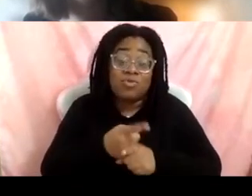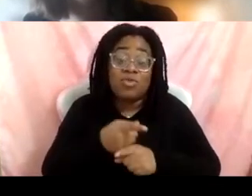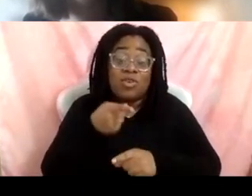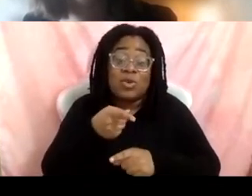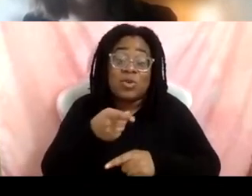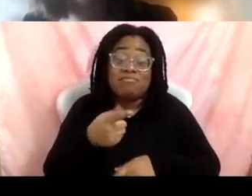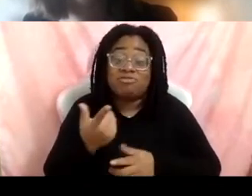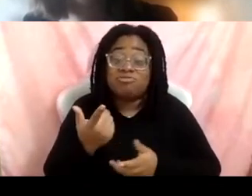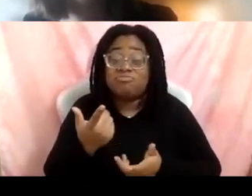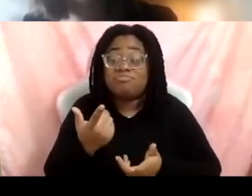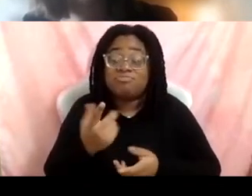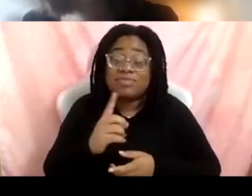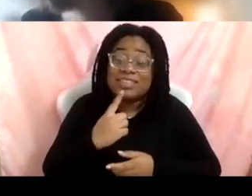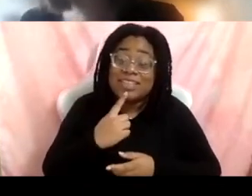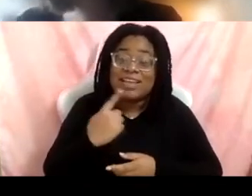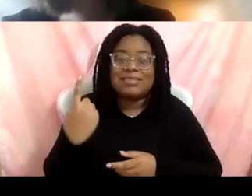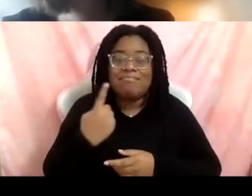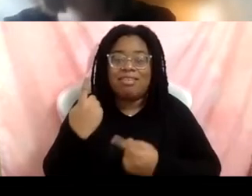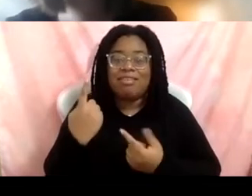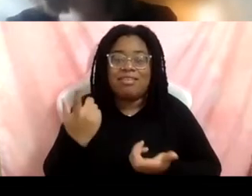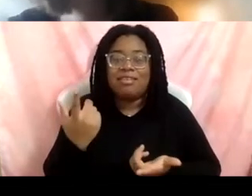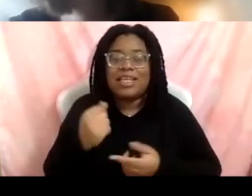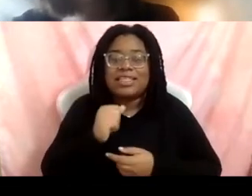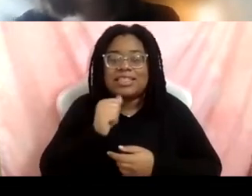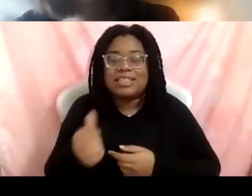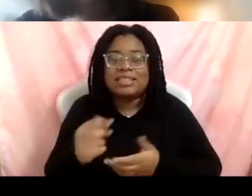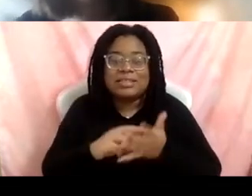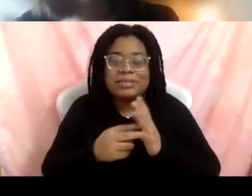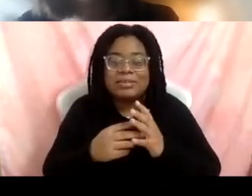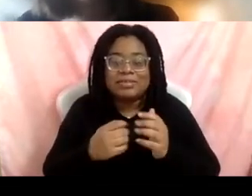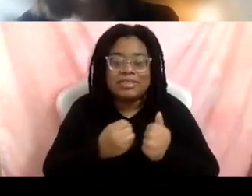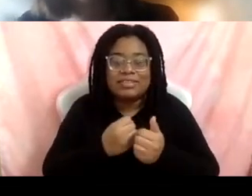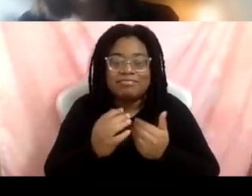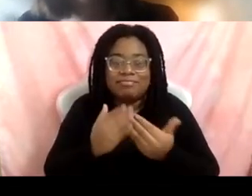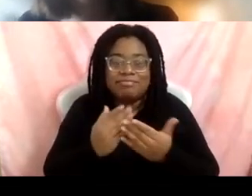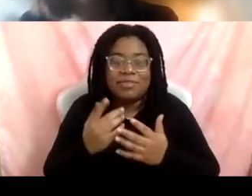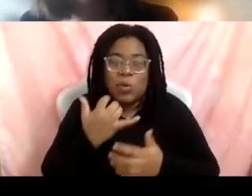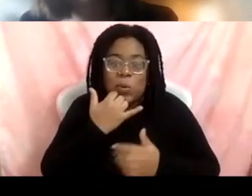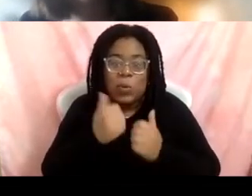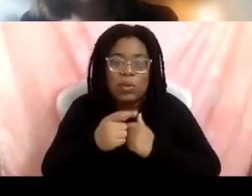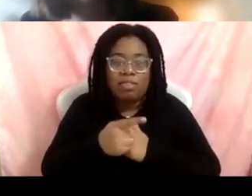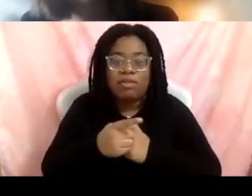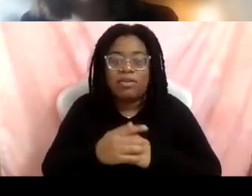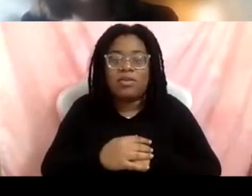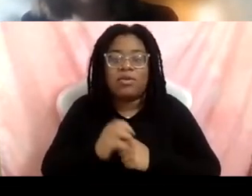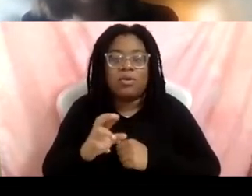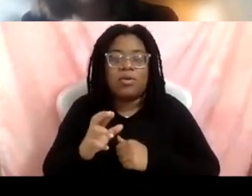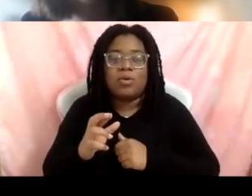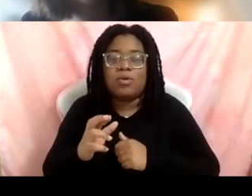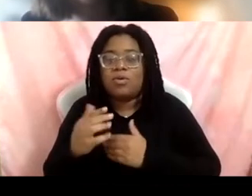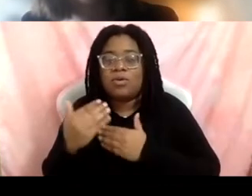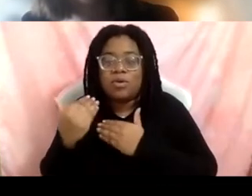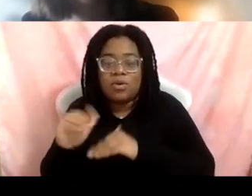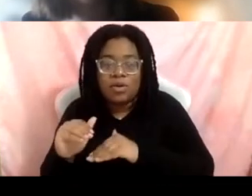to say something. It doesn't mean that there's anything wrong with you, or that, you know, that you're any less than any of